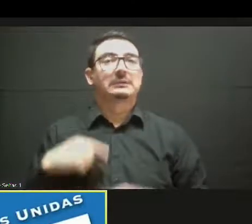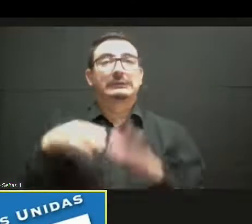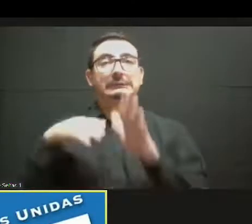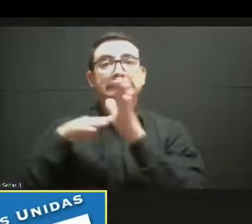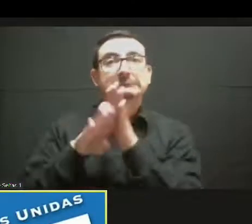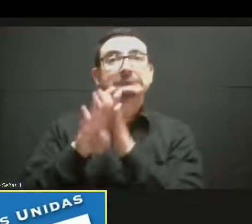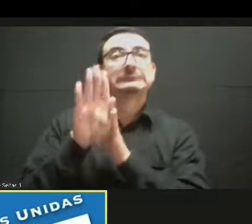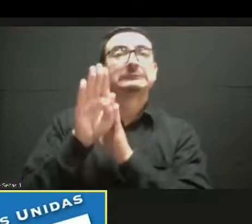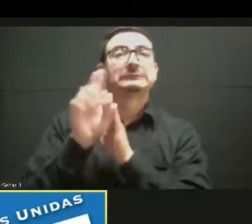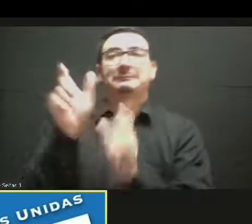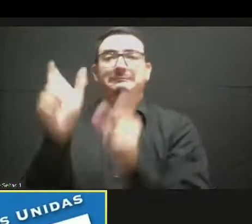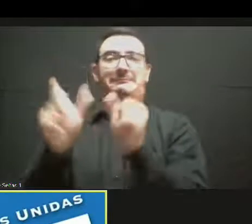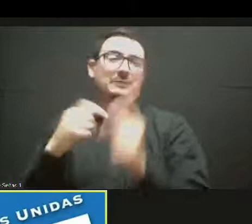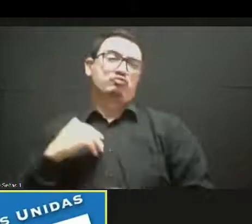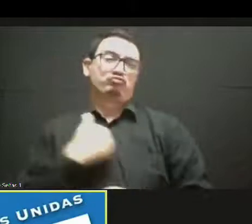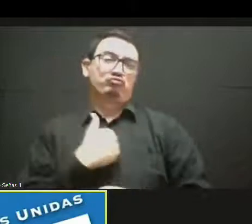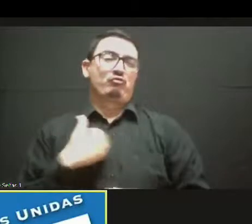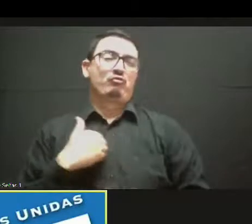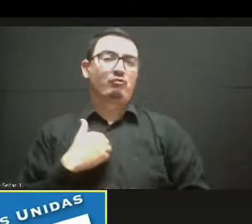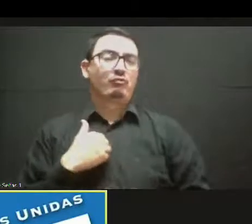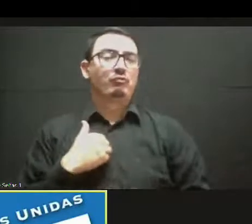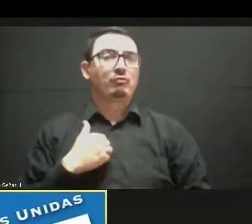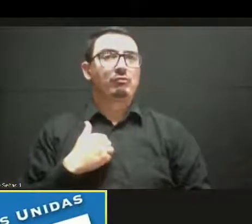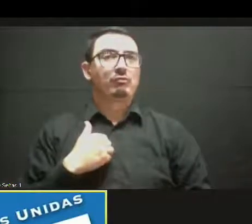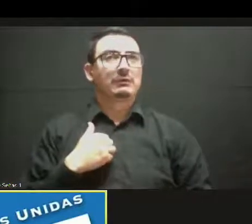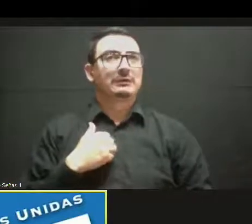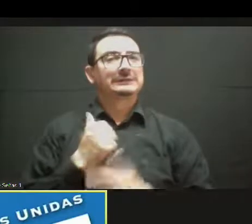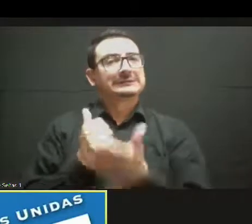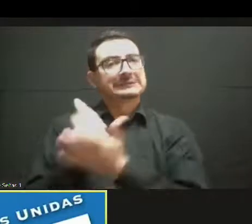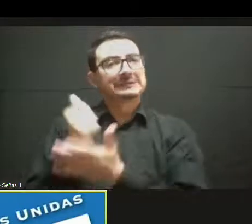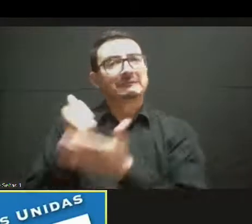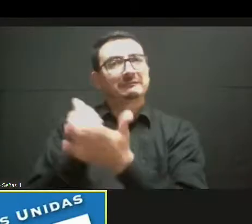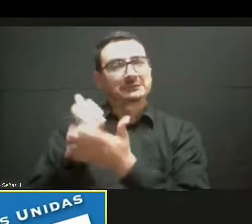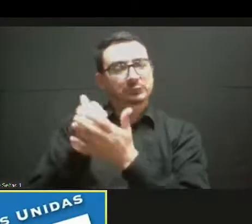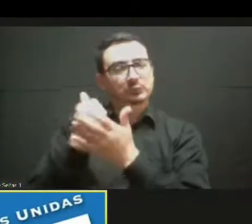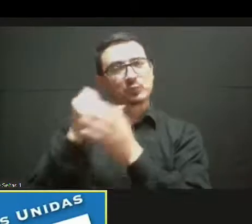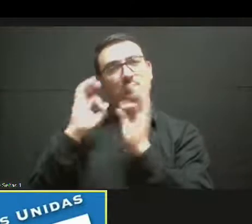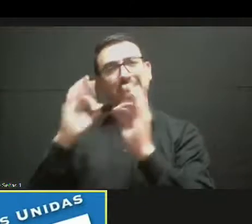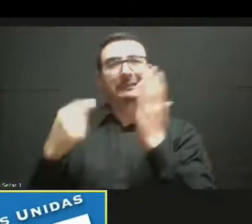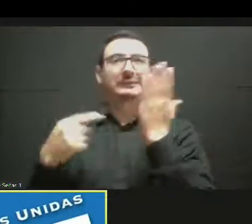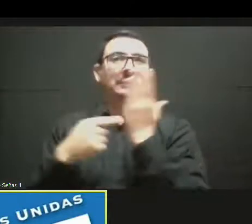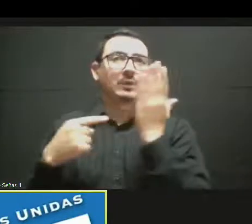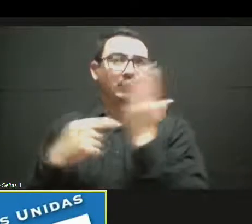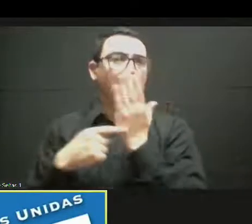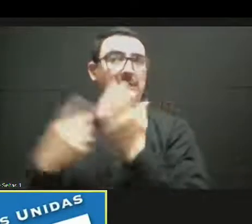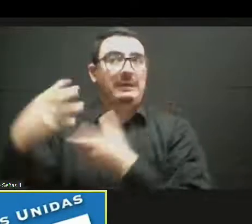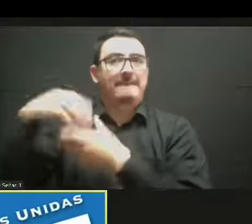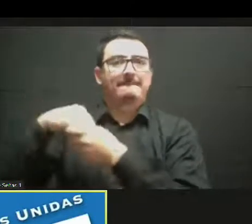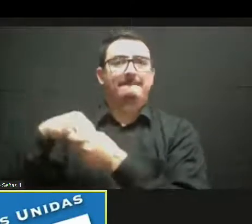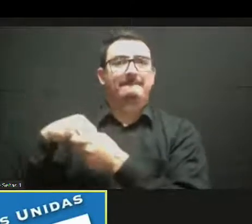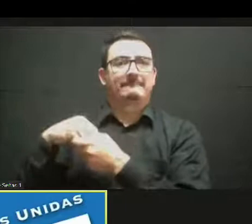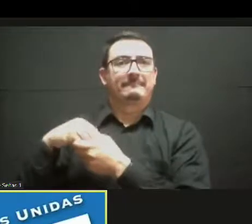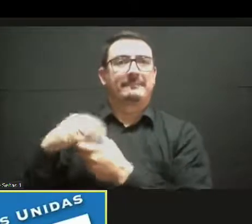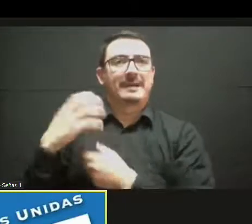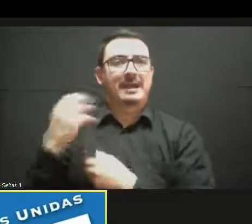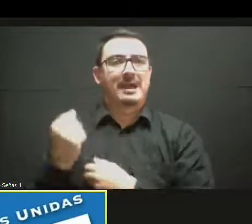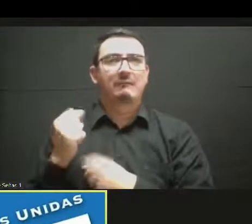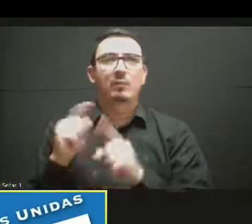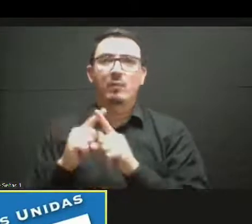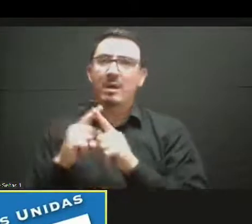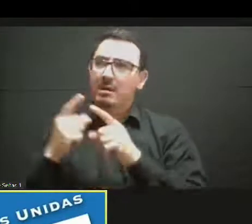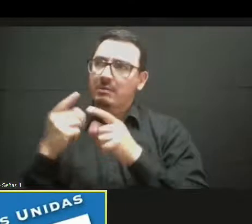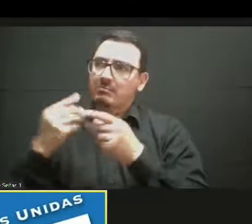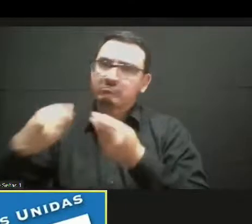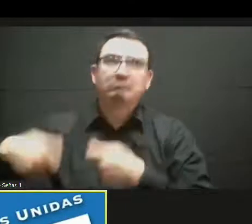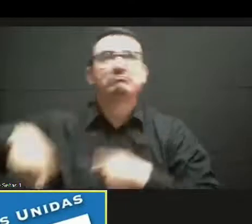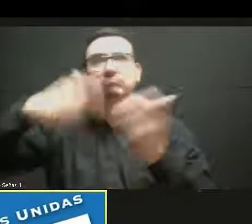services that are part of manufacturing product exported to the rest of the world. Now, she highlighted also